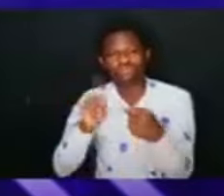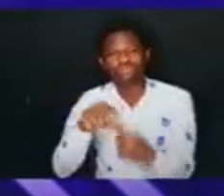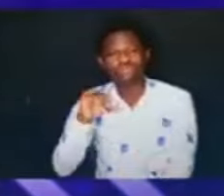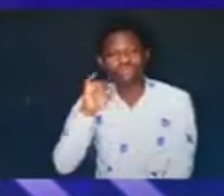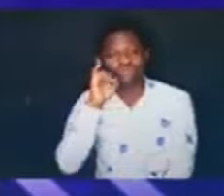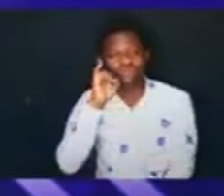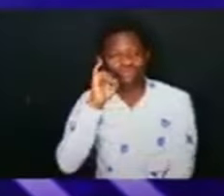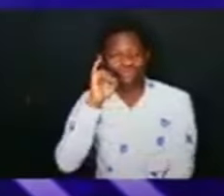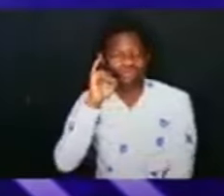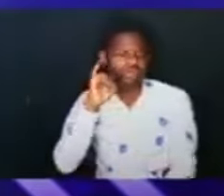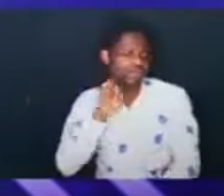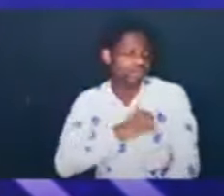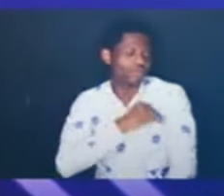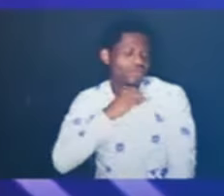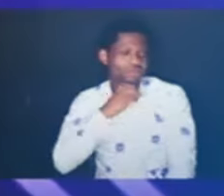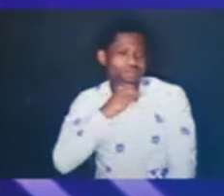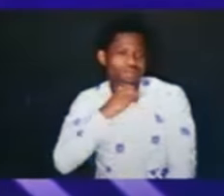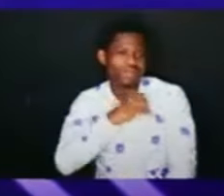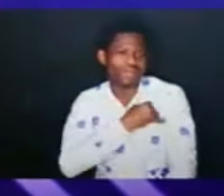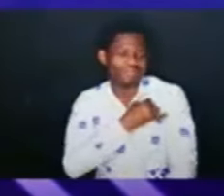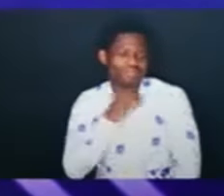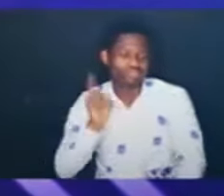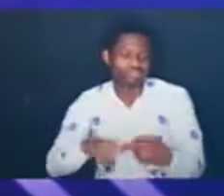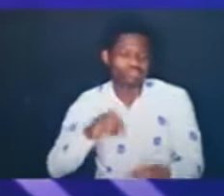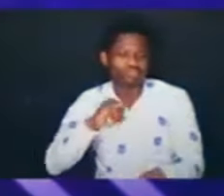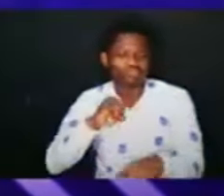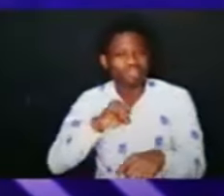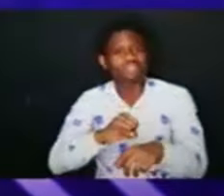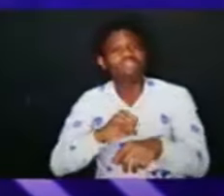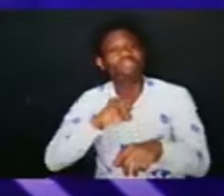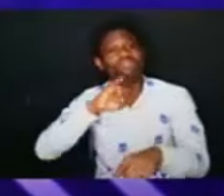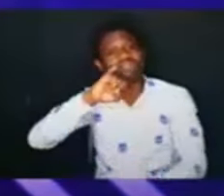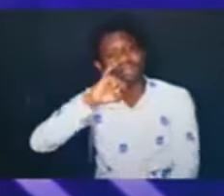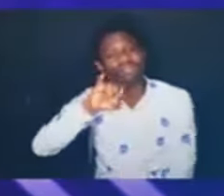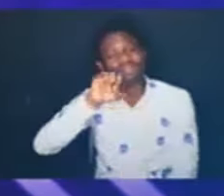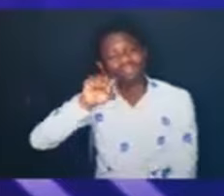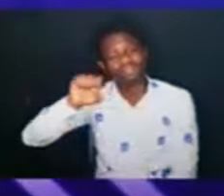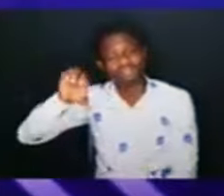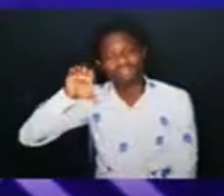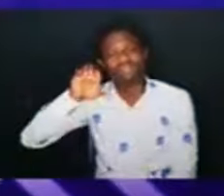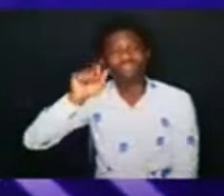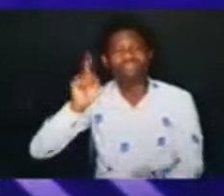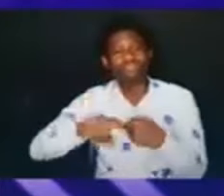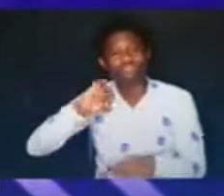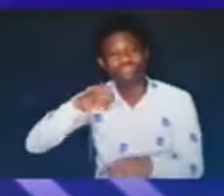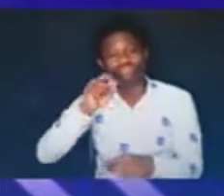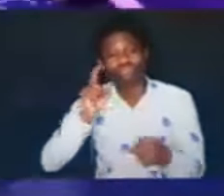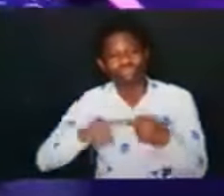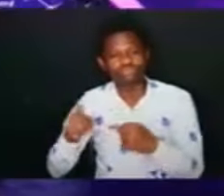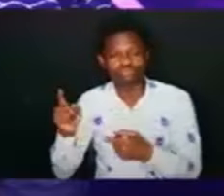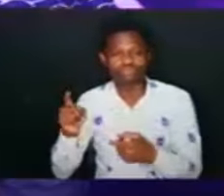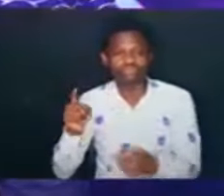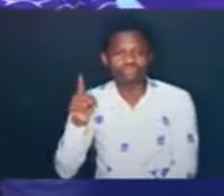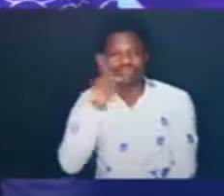a decree, now as a decree, and to the people of Israel as a never-ending covenant. Now